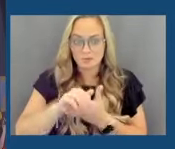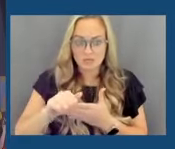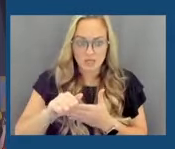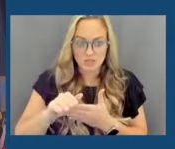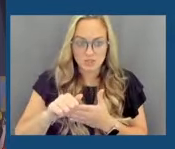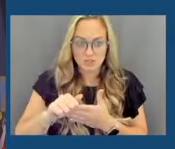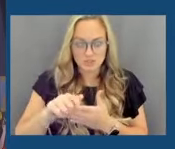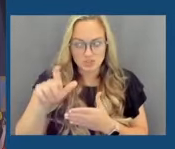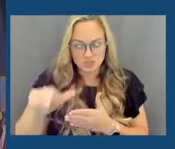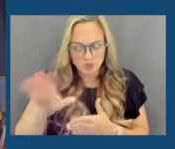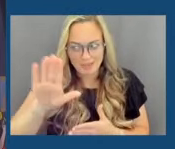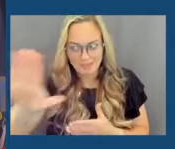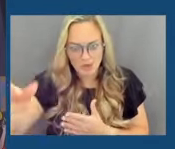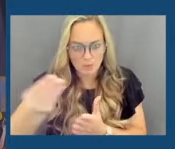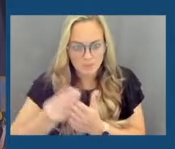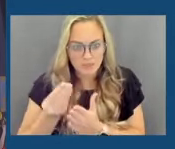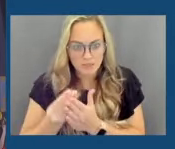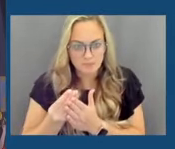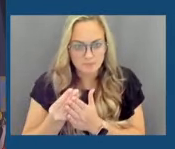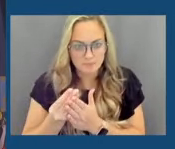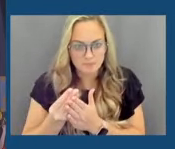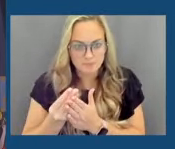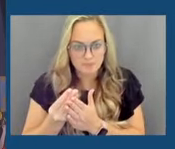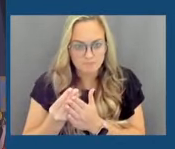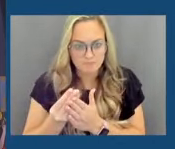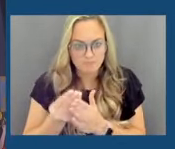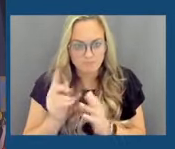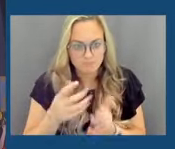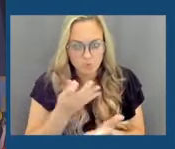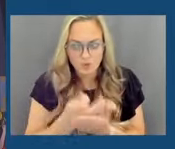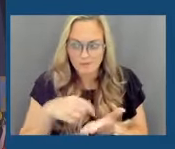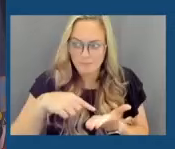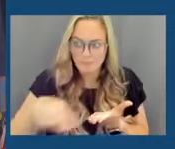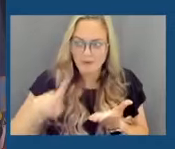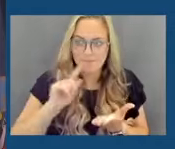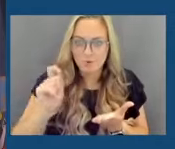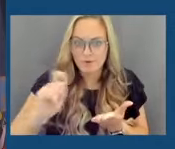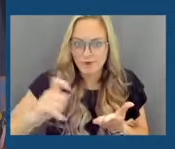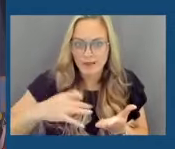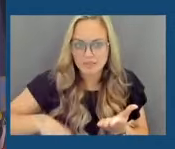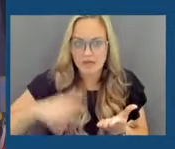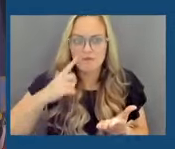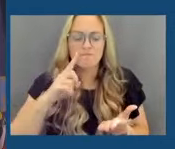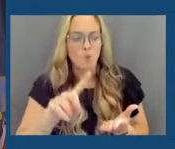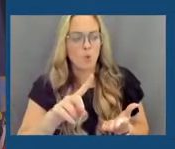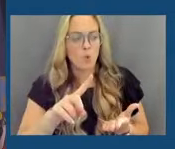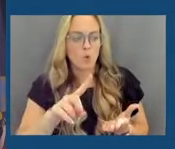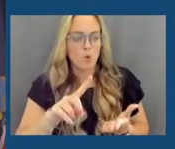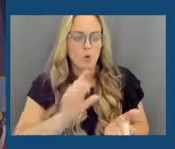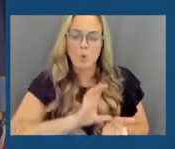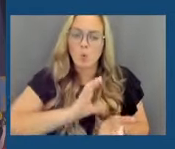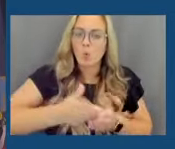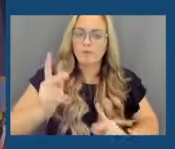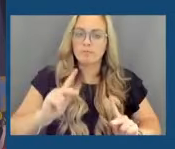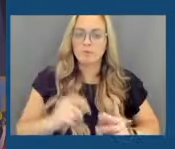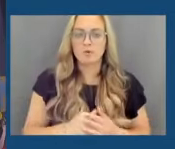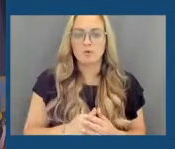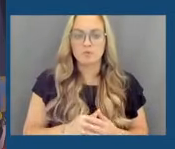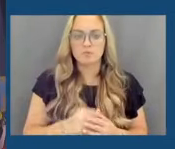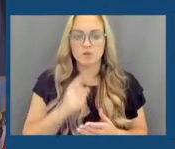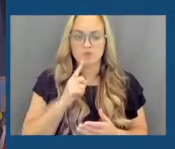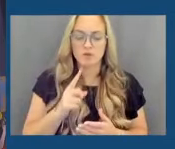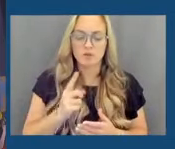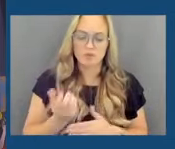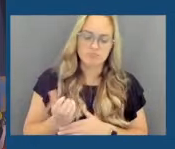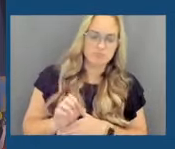in their pockets so we could finance a big tax cut for the wealthiest and really stick it to the